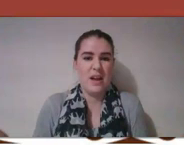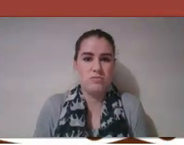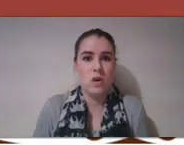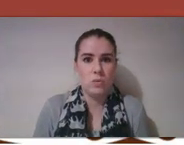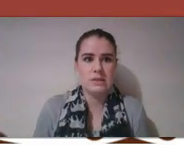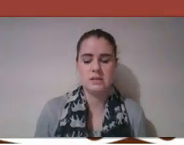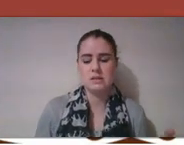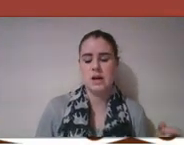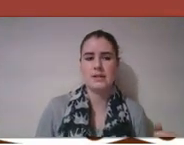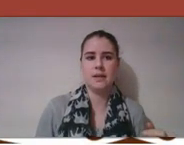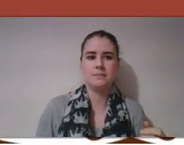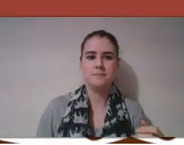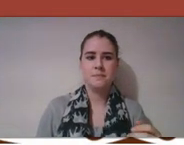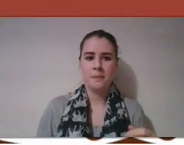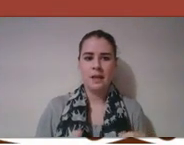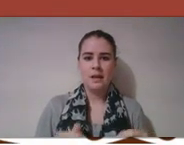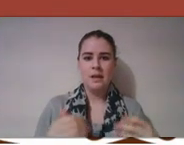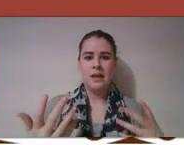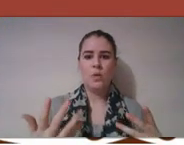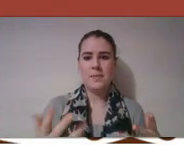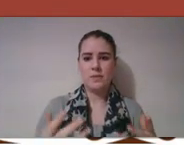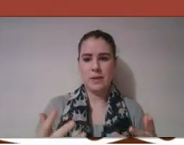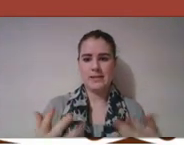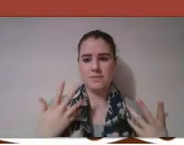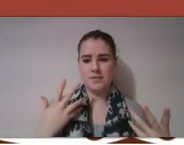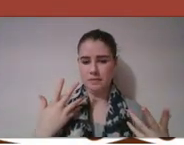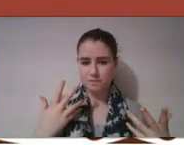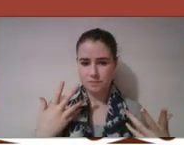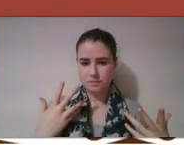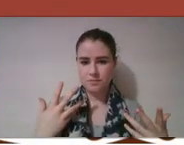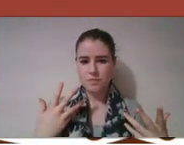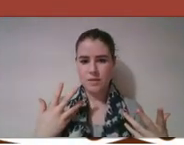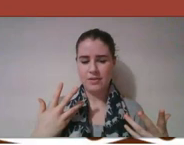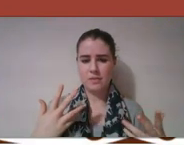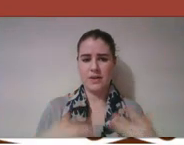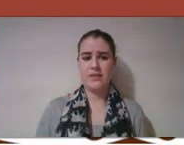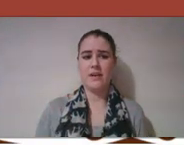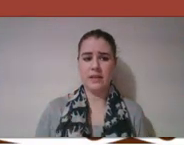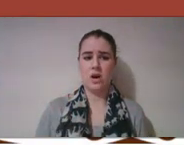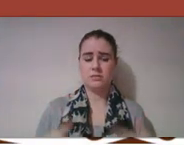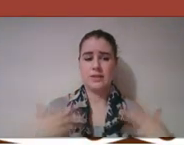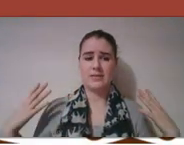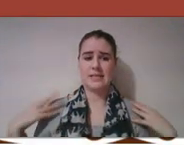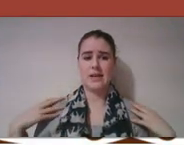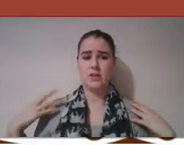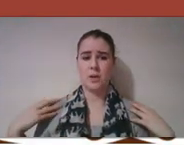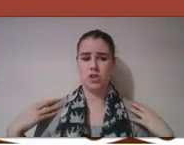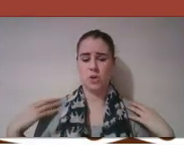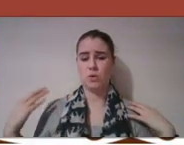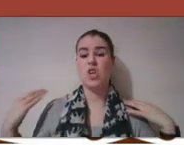was, so what their role was in society. Now, women would wear something that was very, very long. They'd